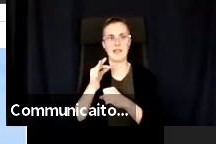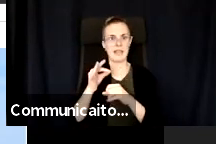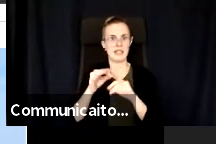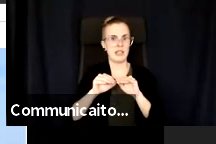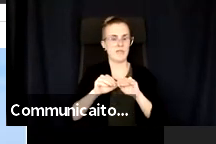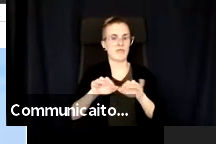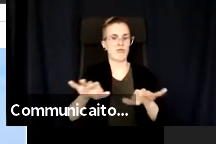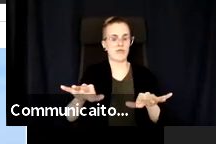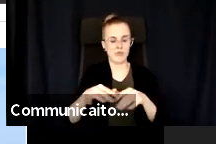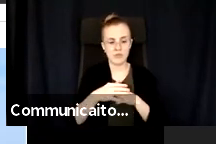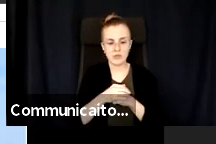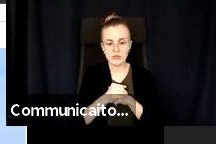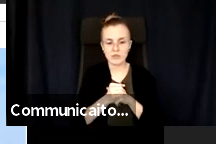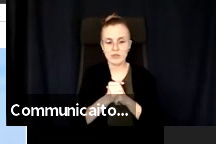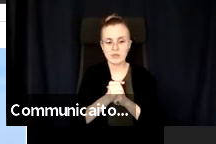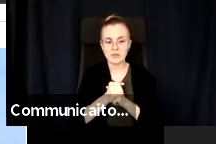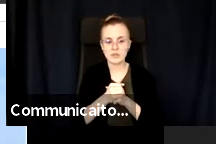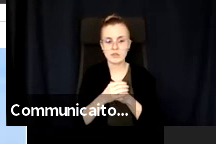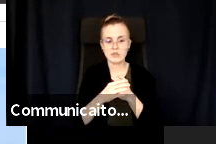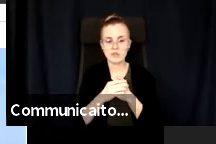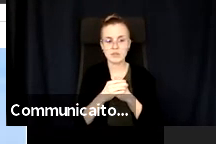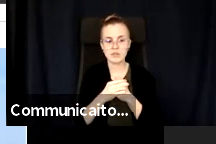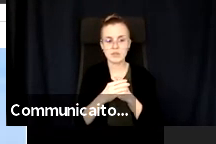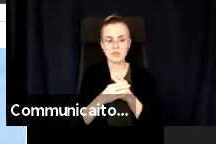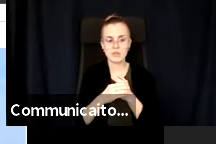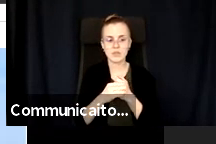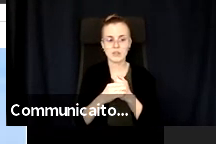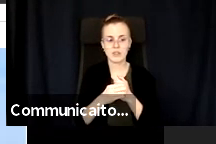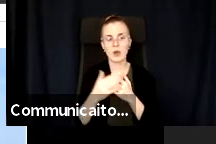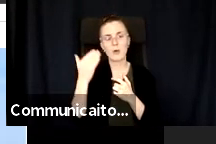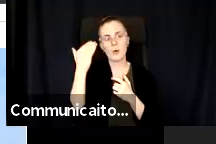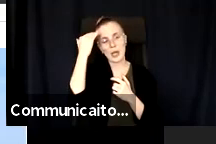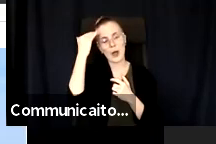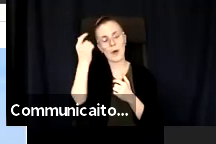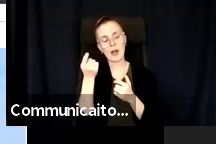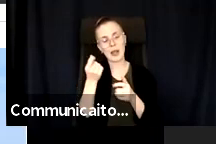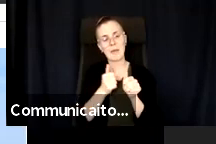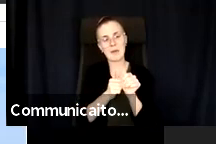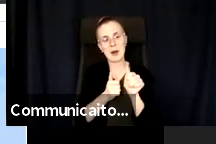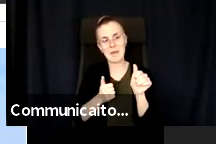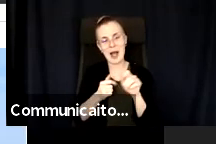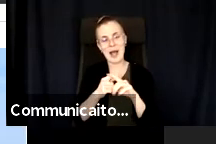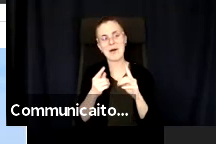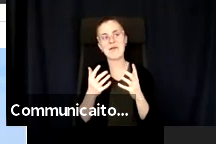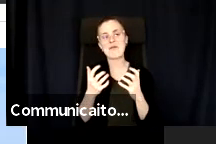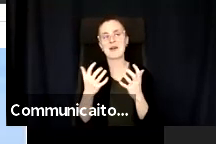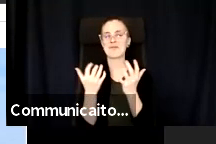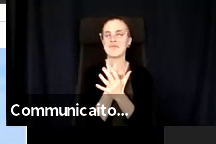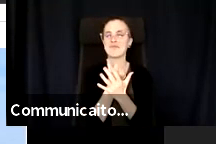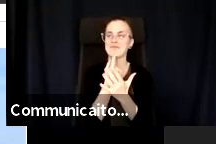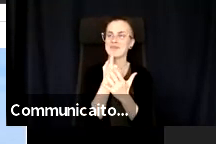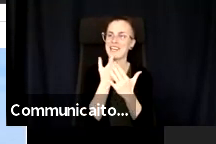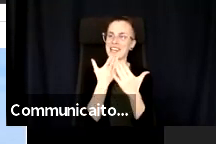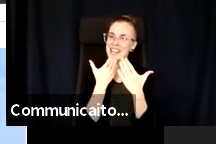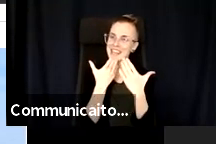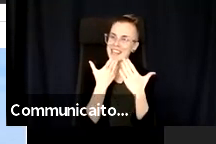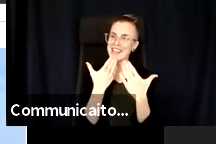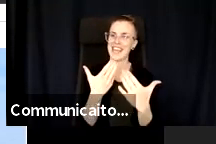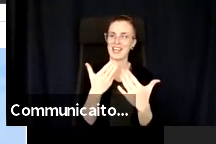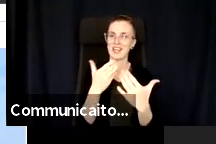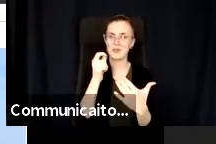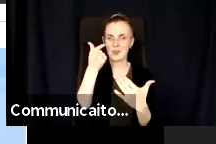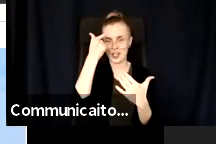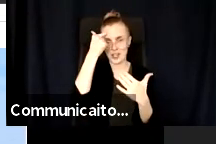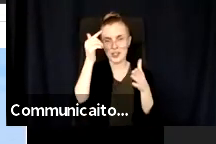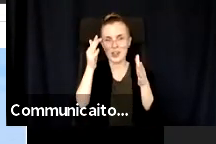So we would like to, and we know we're running behind, but we would like to say thank you to the Governor's Committee for allowing us to be